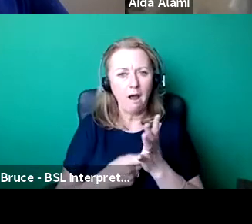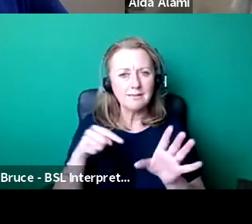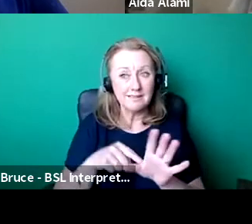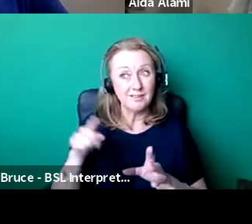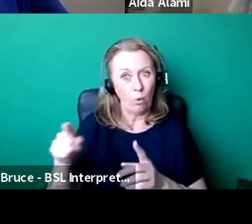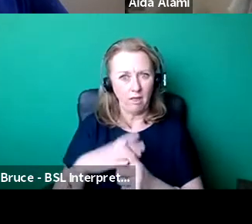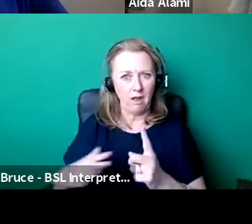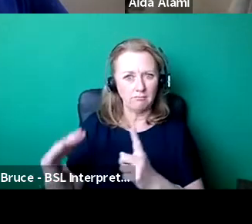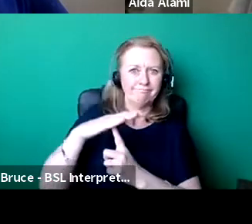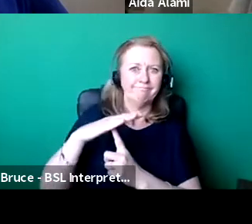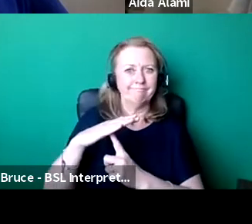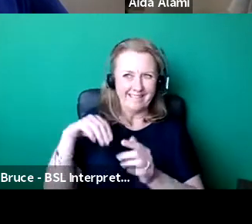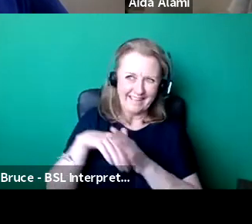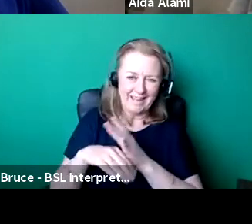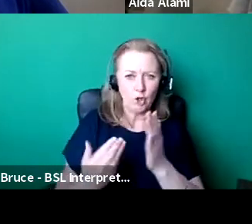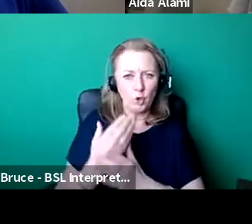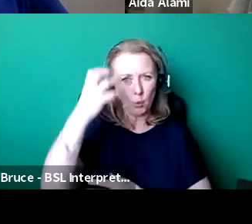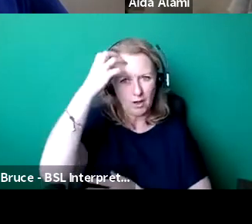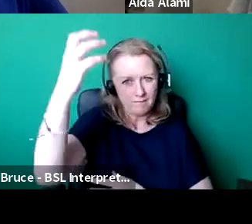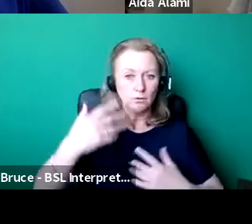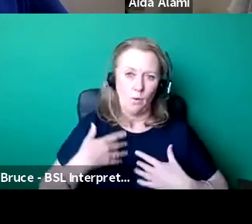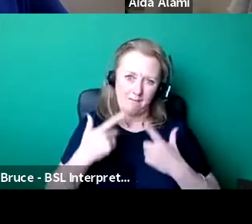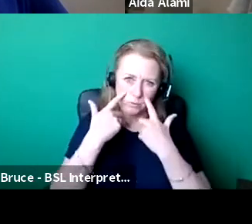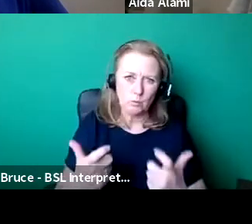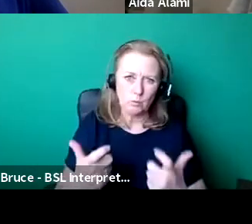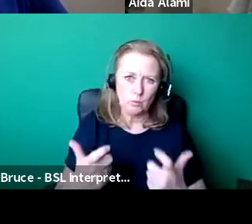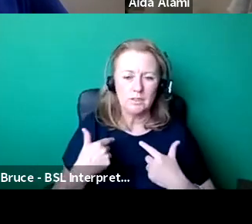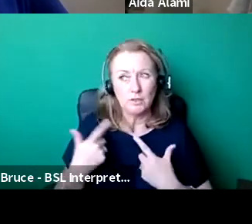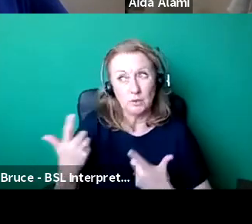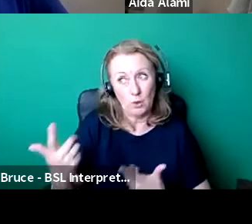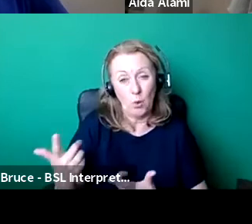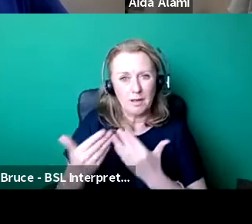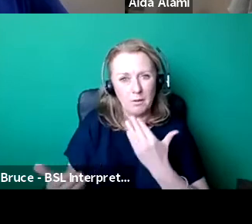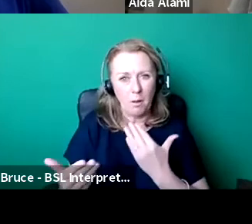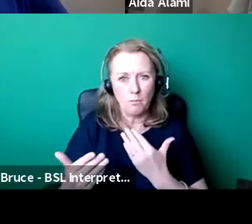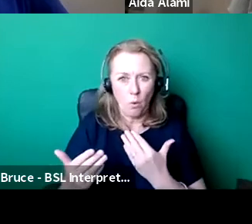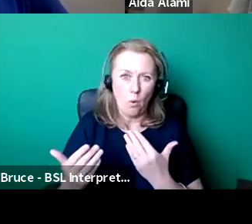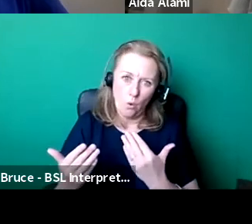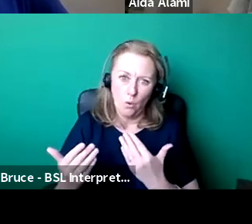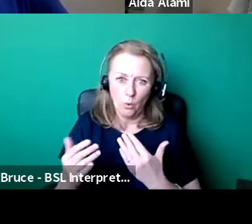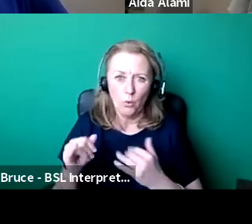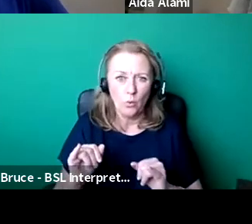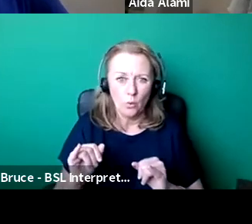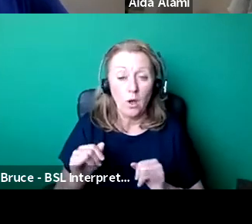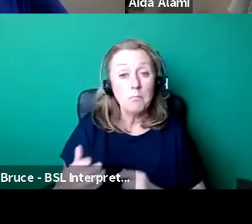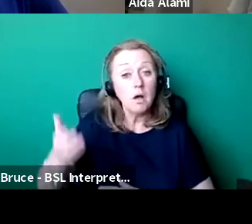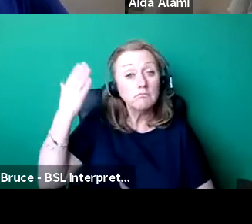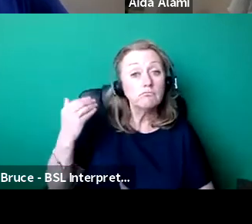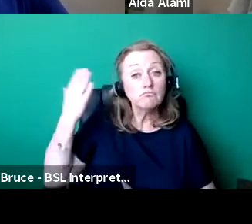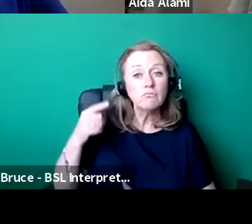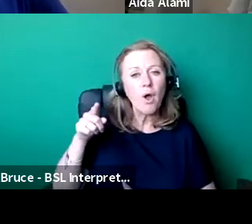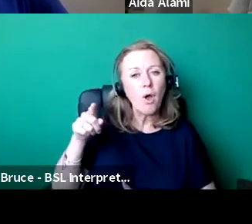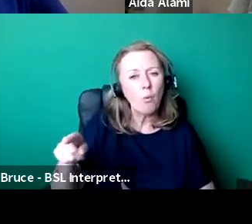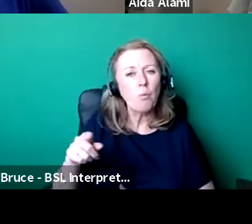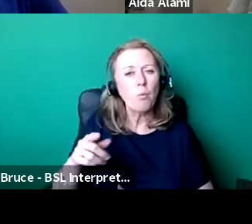within the government, the new government. So things got even more and more interesting now. But yeah, back in the days when they were just militias,